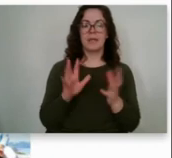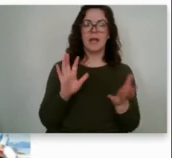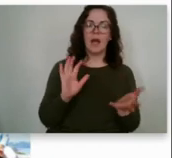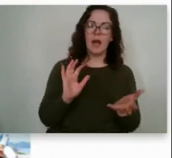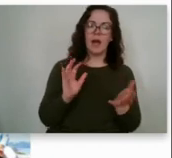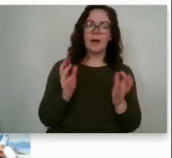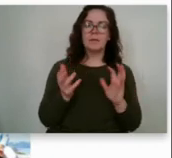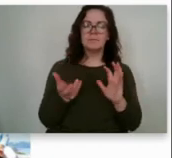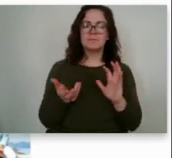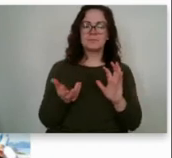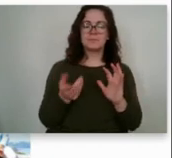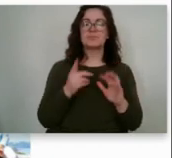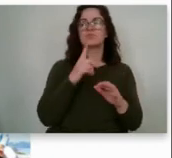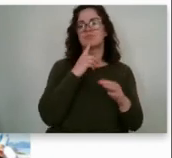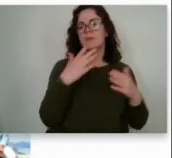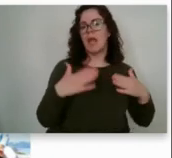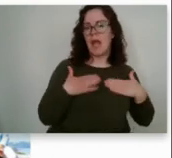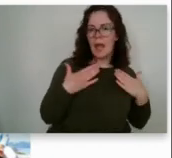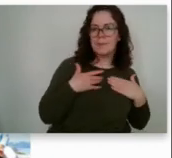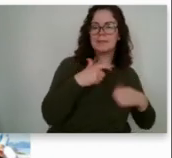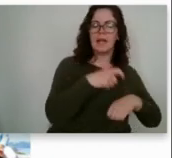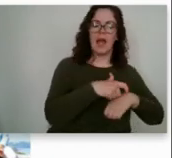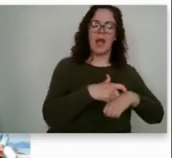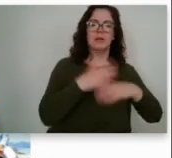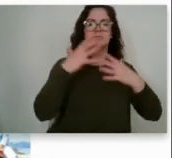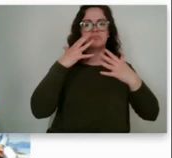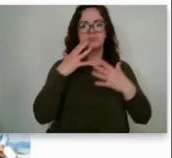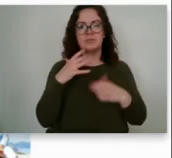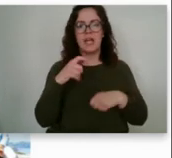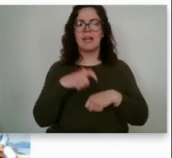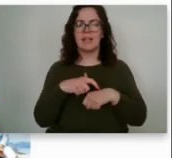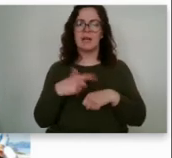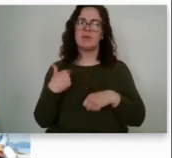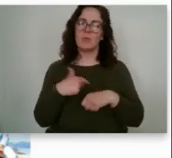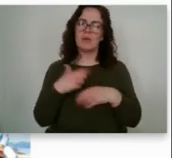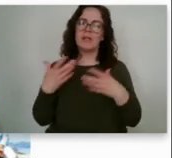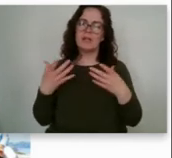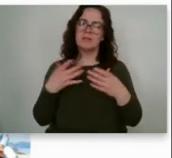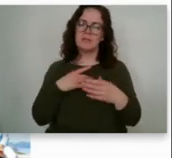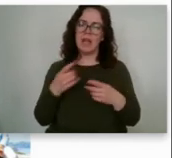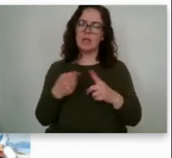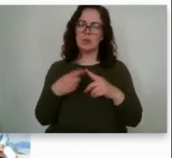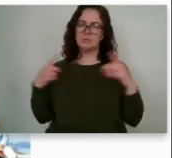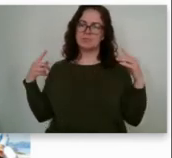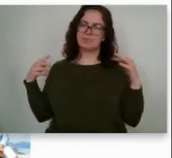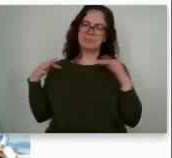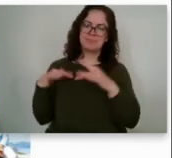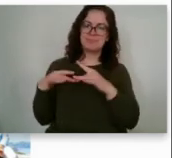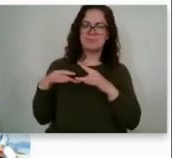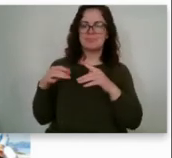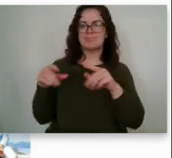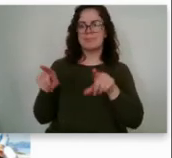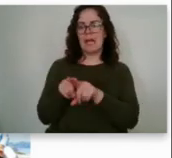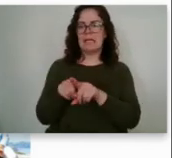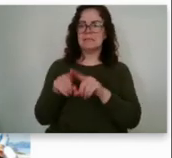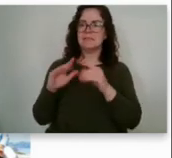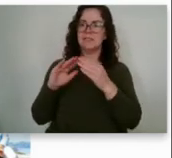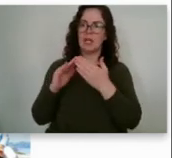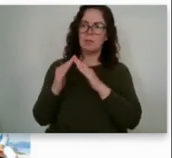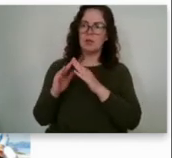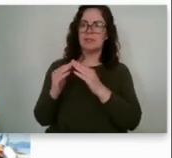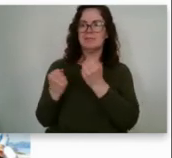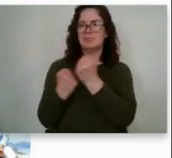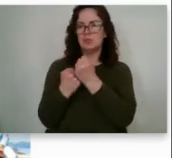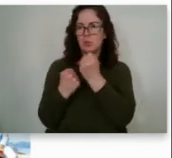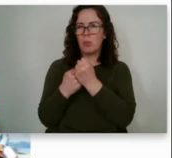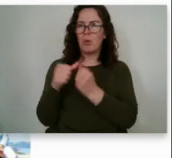so there's happy times, there's sad times, and we like to come together as a community to either mourn